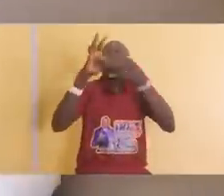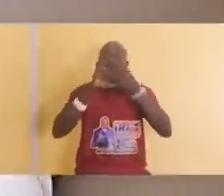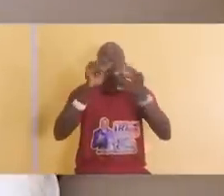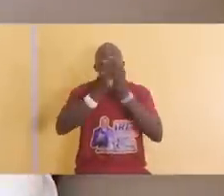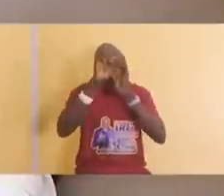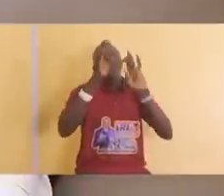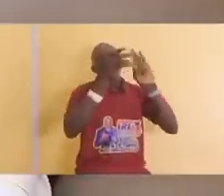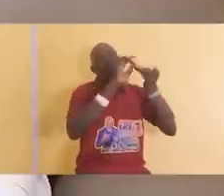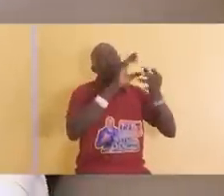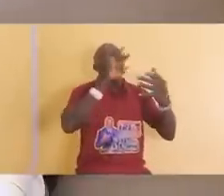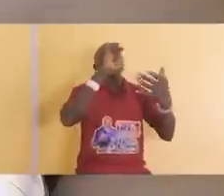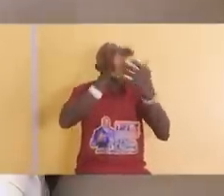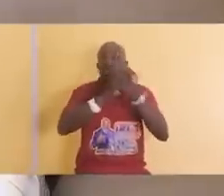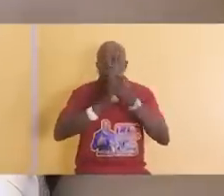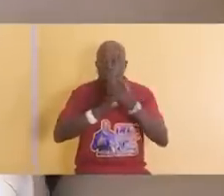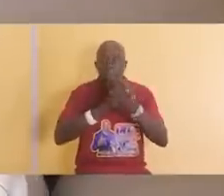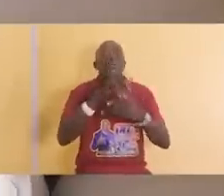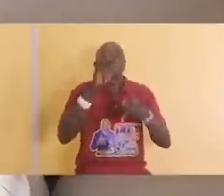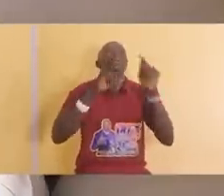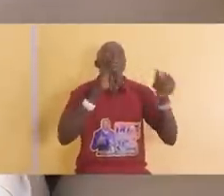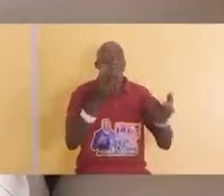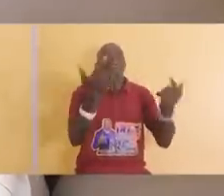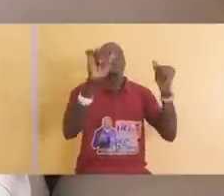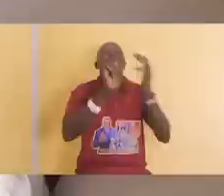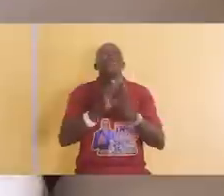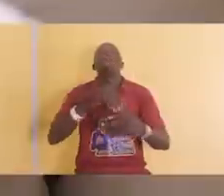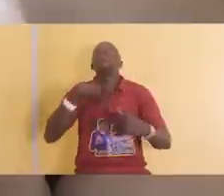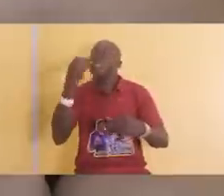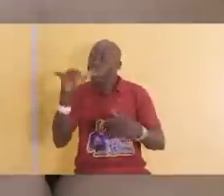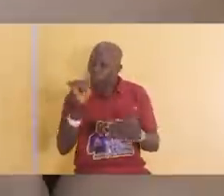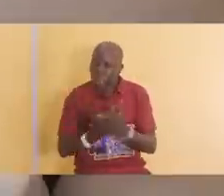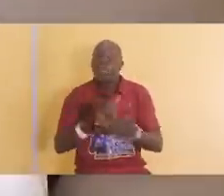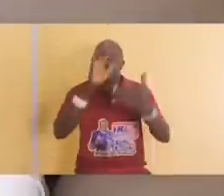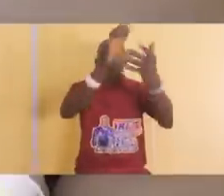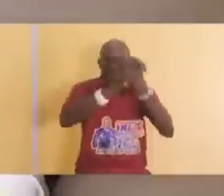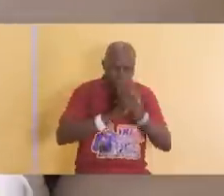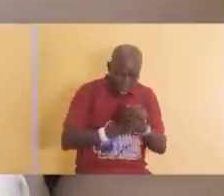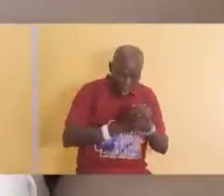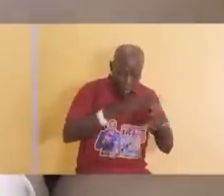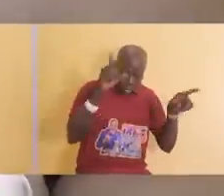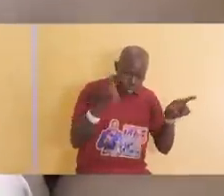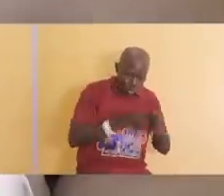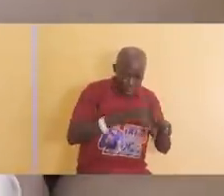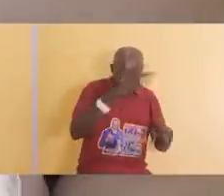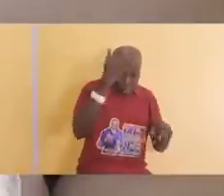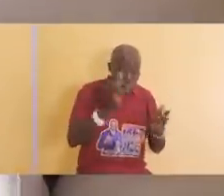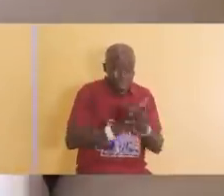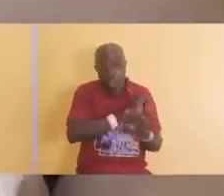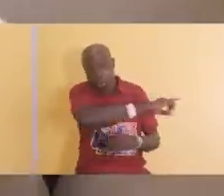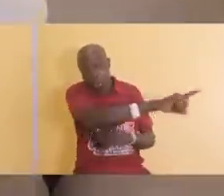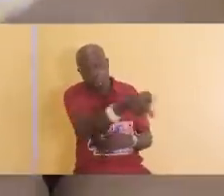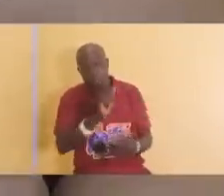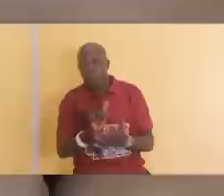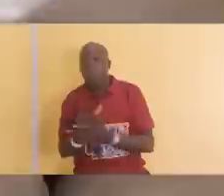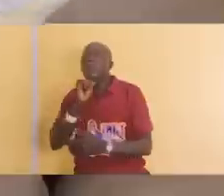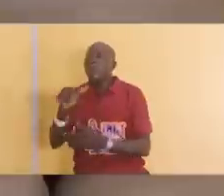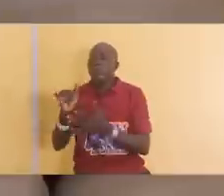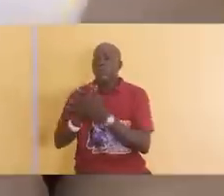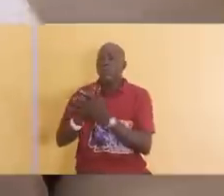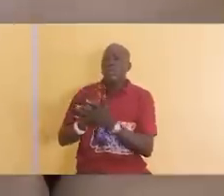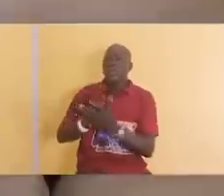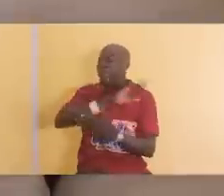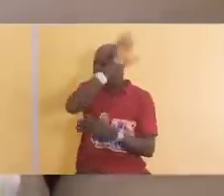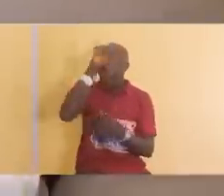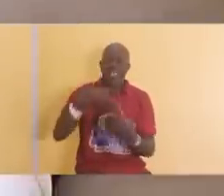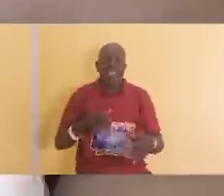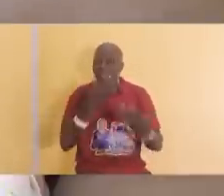ku ori. Those of you that connect online. Eyin te le wa mo so fun yin pe. Those of you that cannot come by trying to congregation. Because they don't have they did